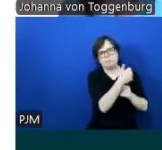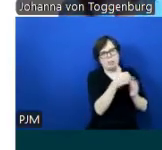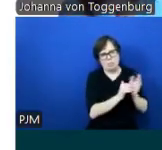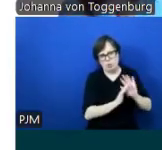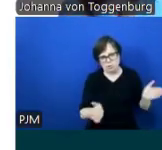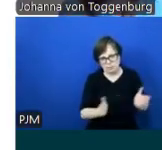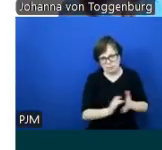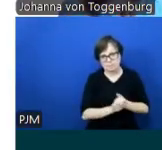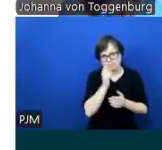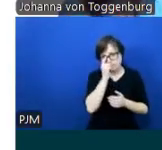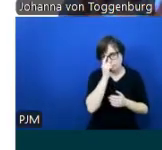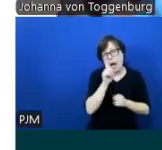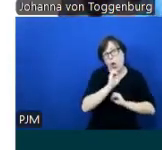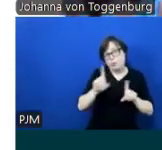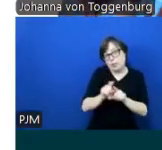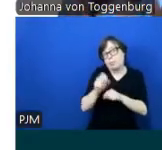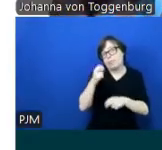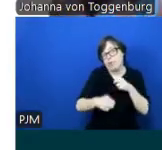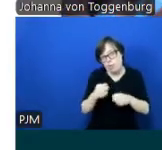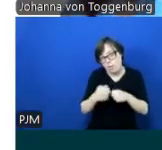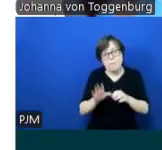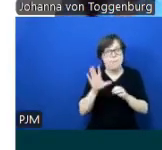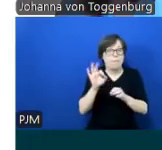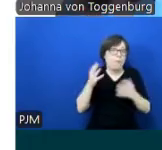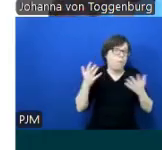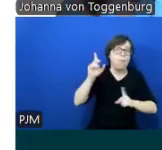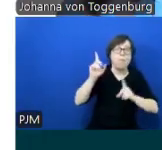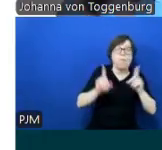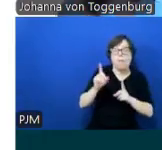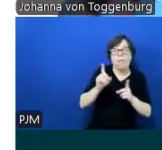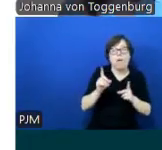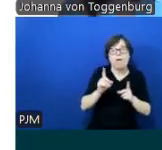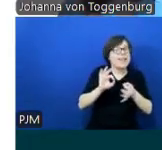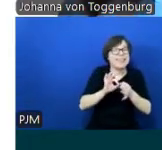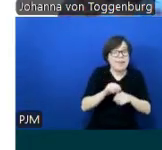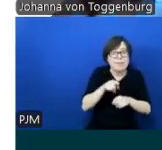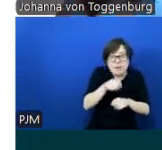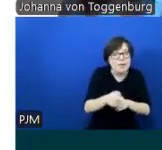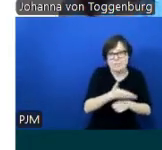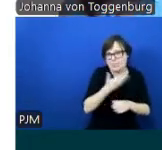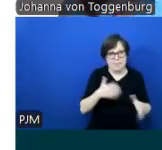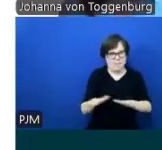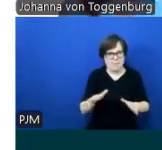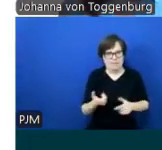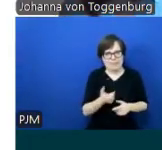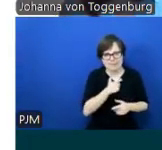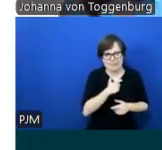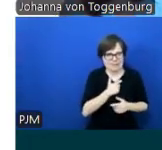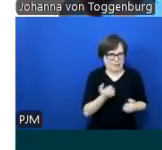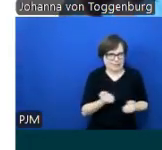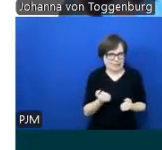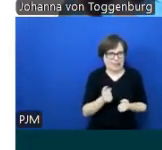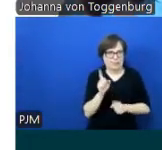because there is lack of space even for that. Even sometimes green facades, they don't need lots of space, but